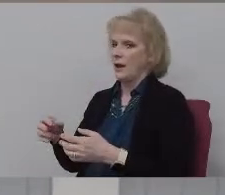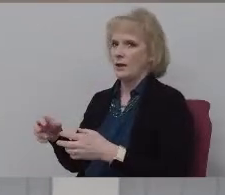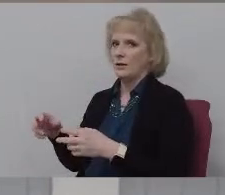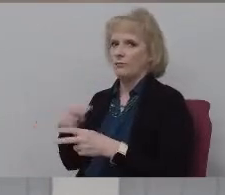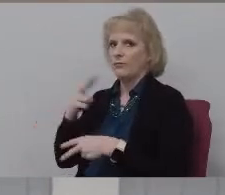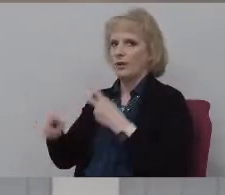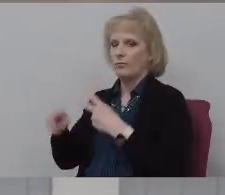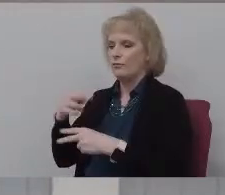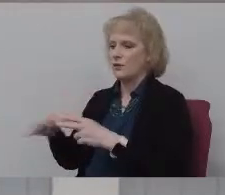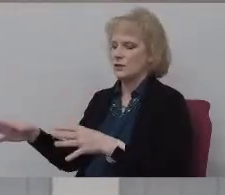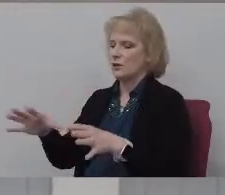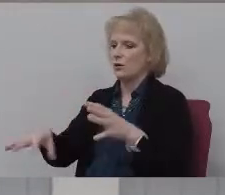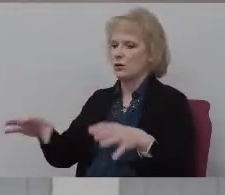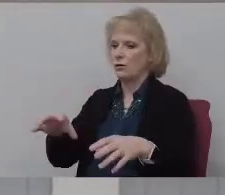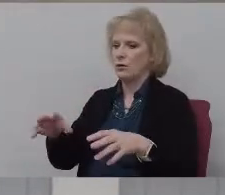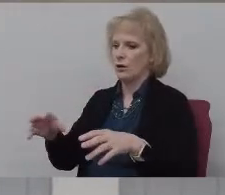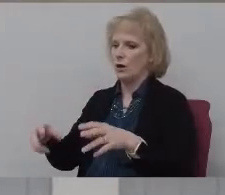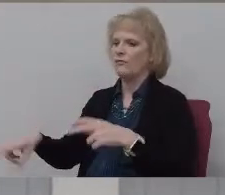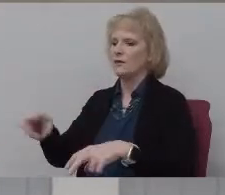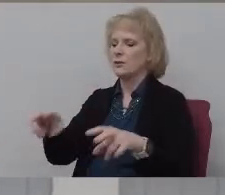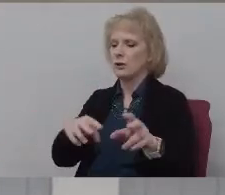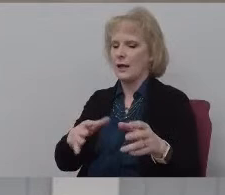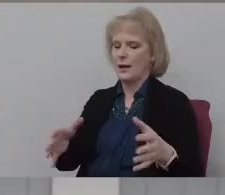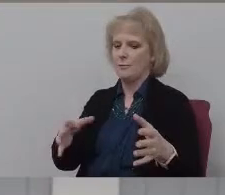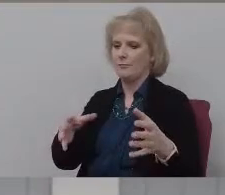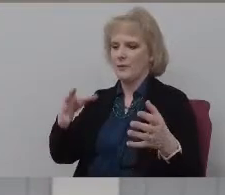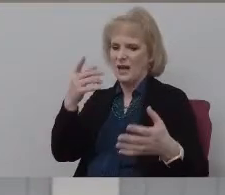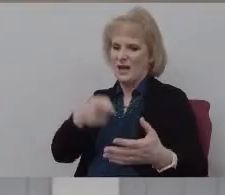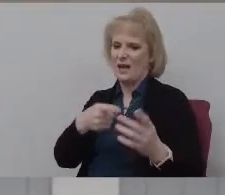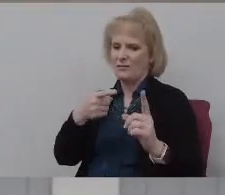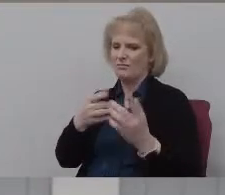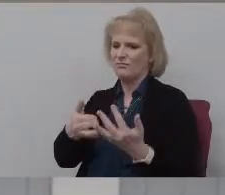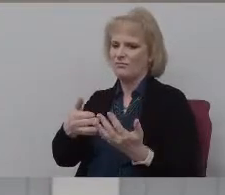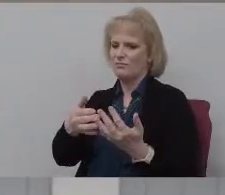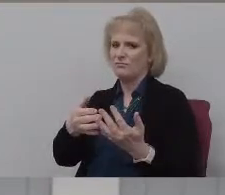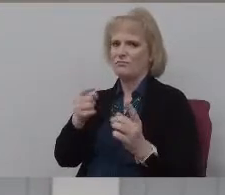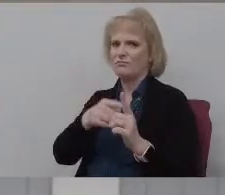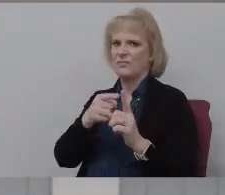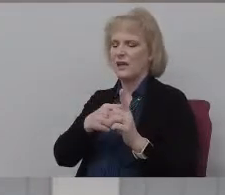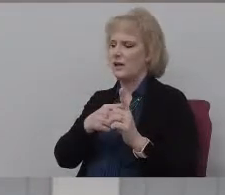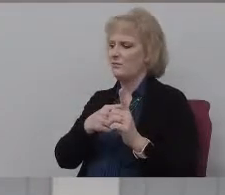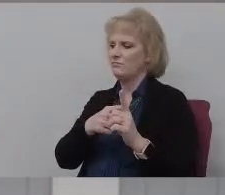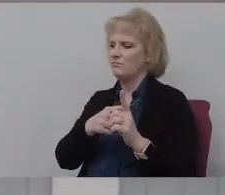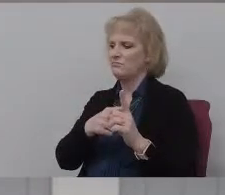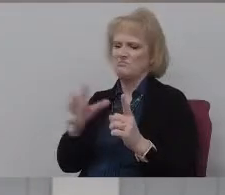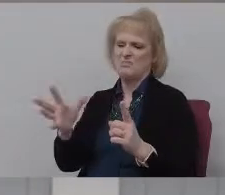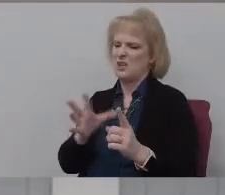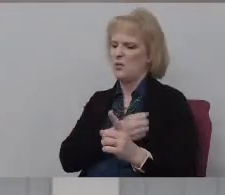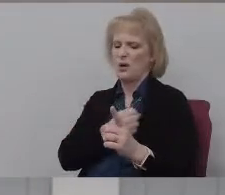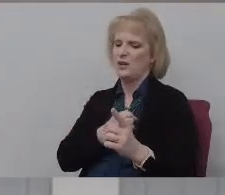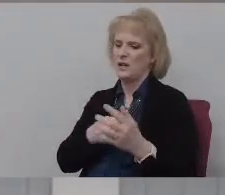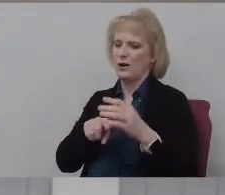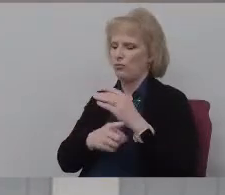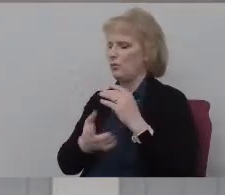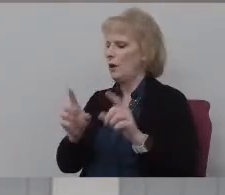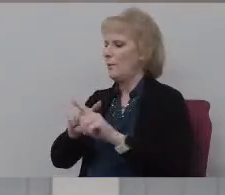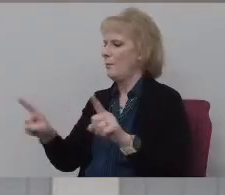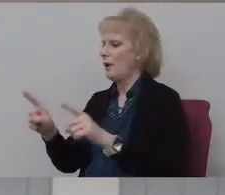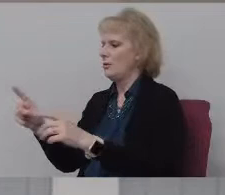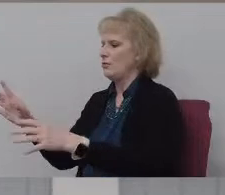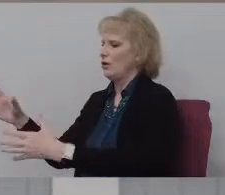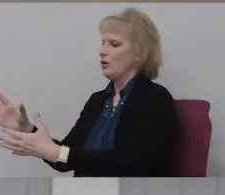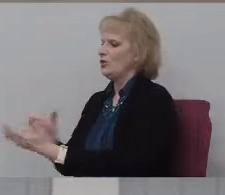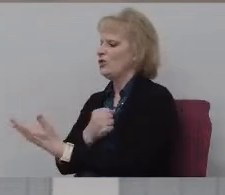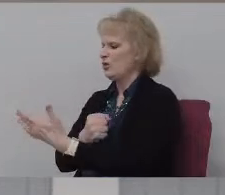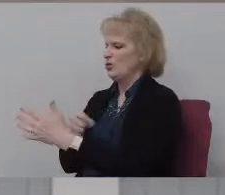man. He spared to take of his own flock and of his own herd to dress for the wayfaring man that was come into him, but took the poor man's lamb and